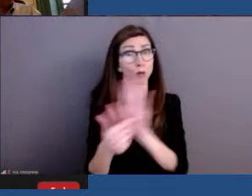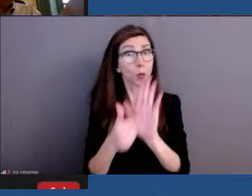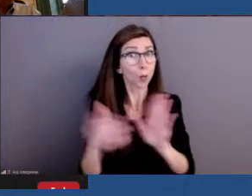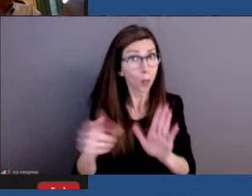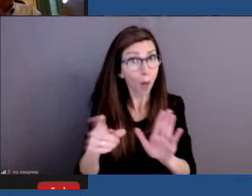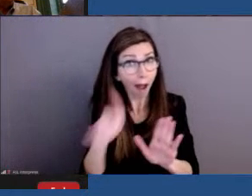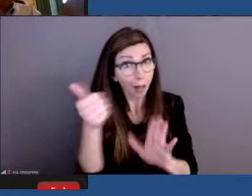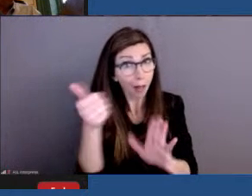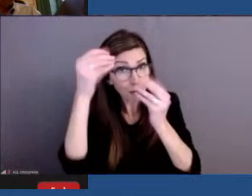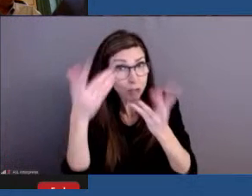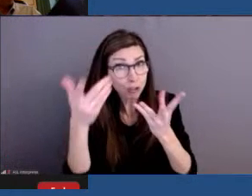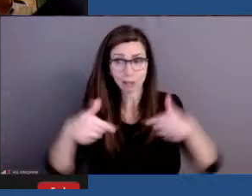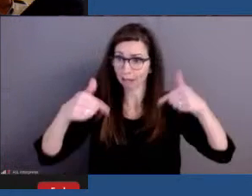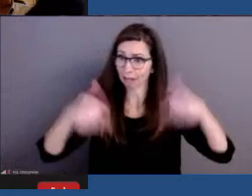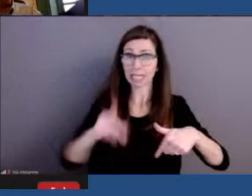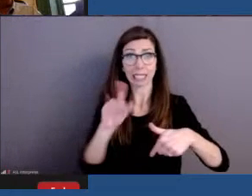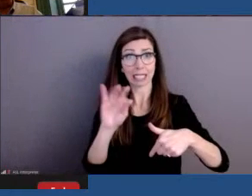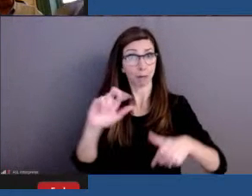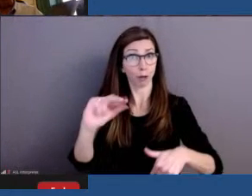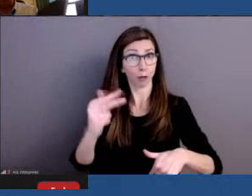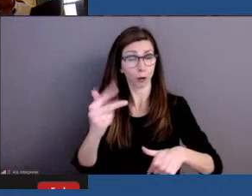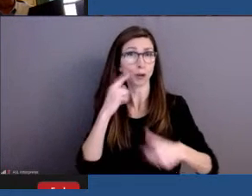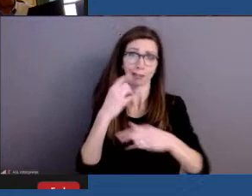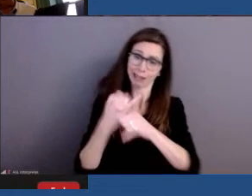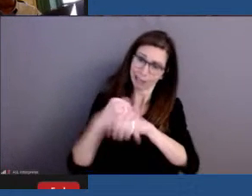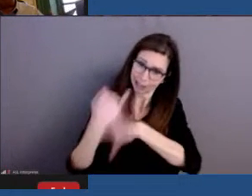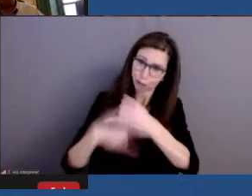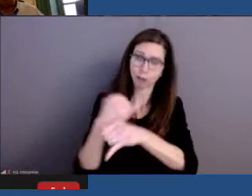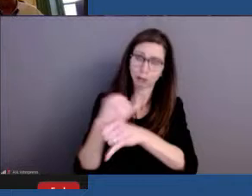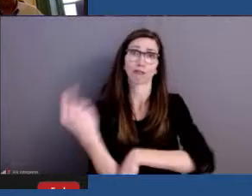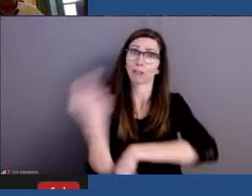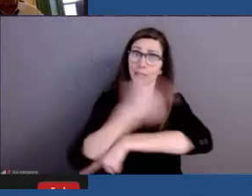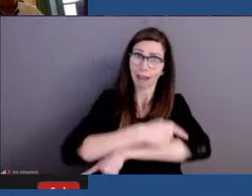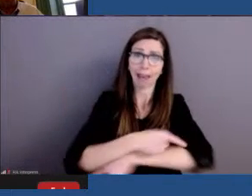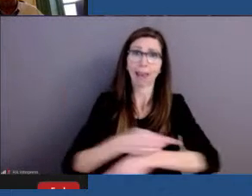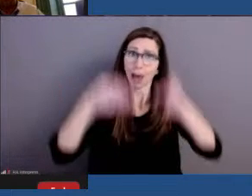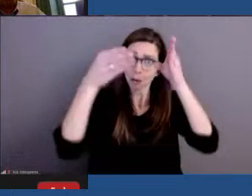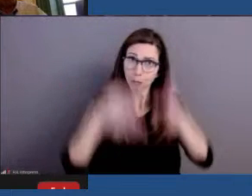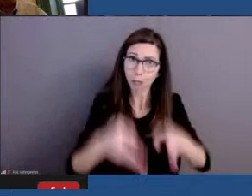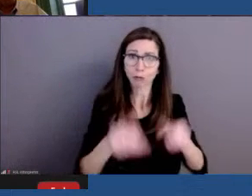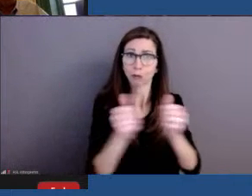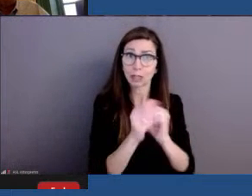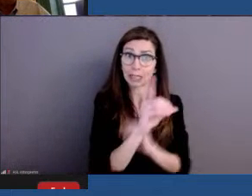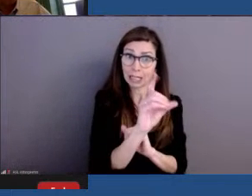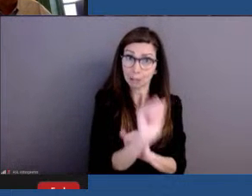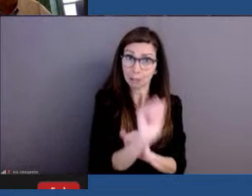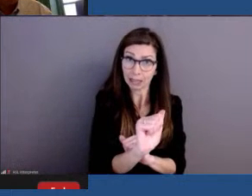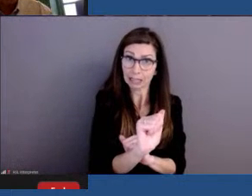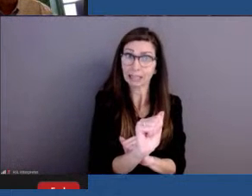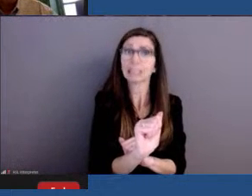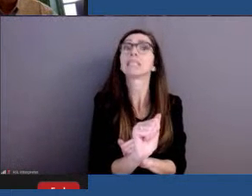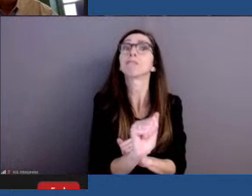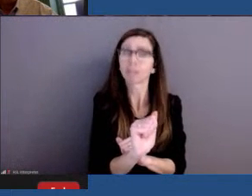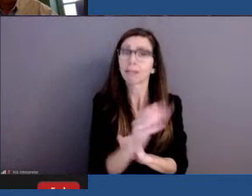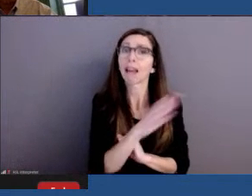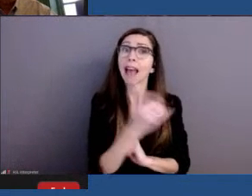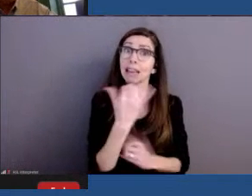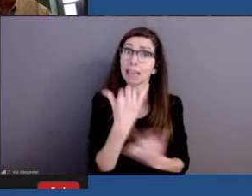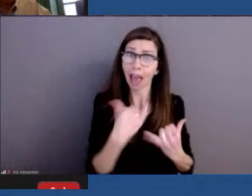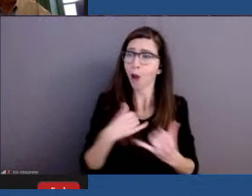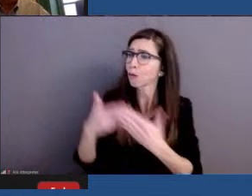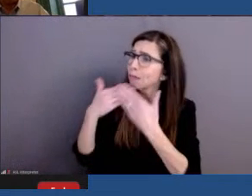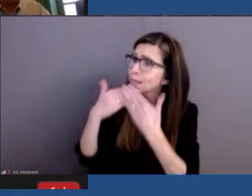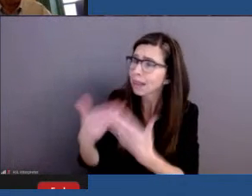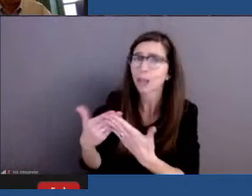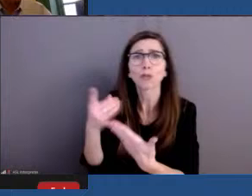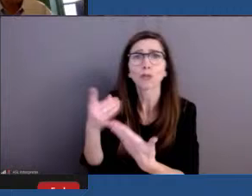December 3rd, International Day of Persons with Disabilities, to Phillip B. Turcotte, Chair of the Accessibility Advisory Committee. And thank you all for